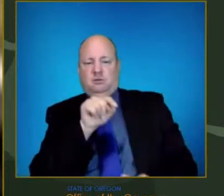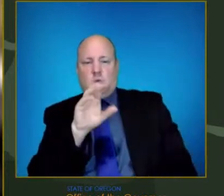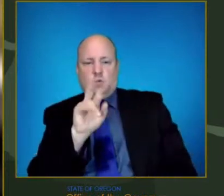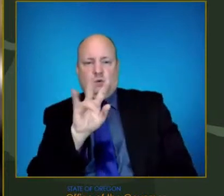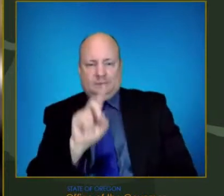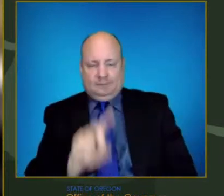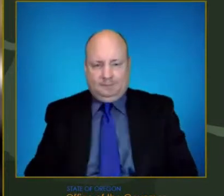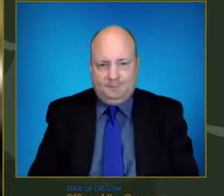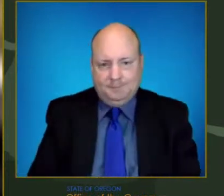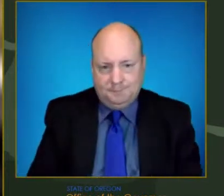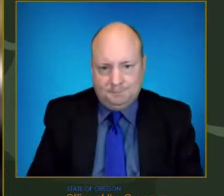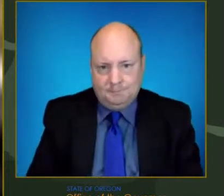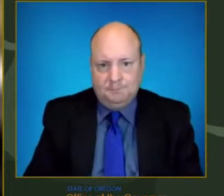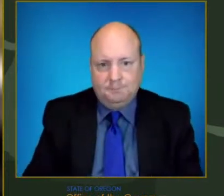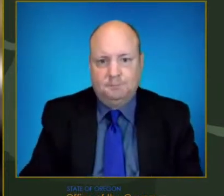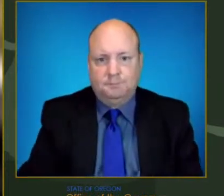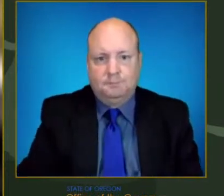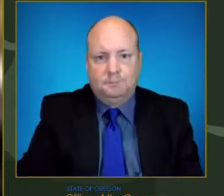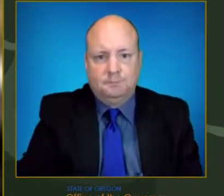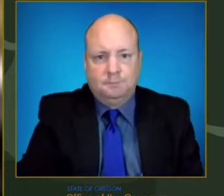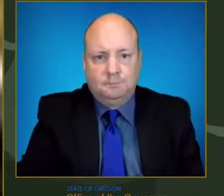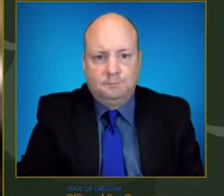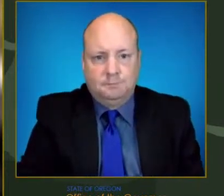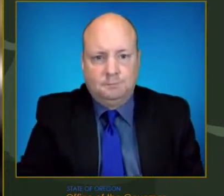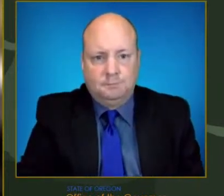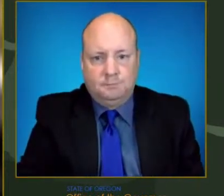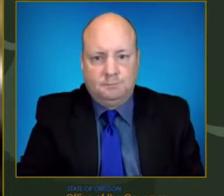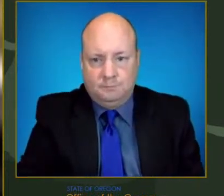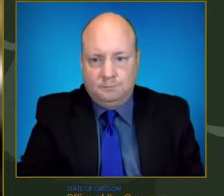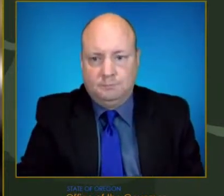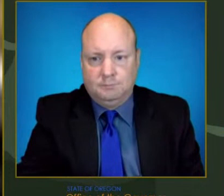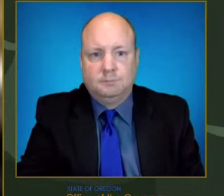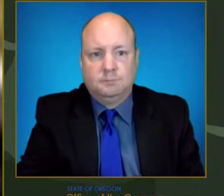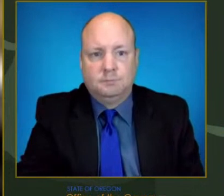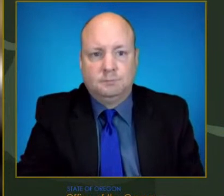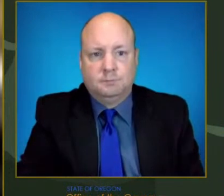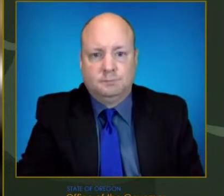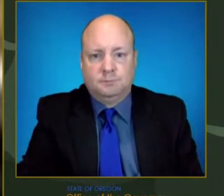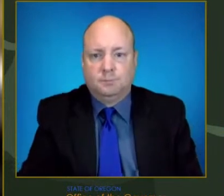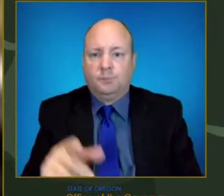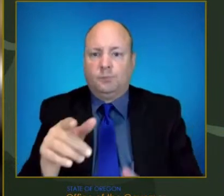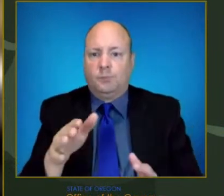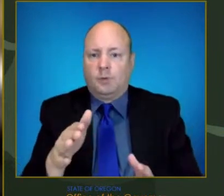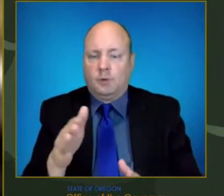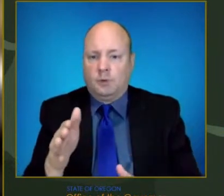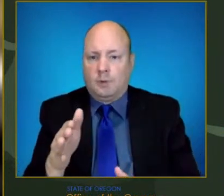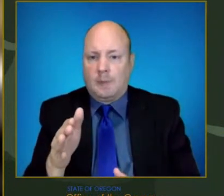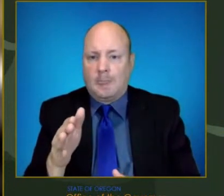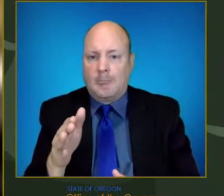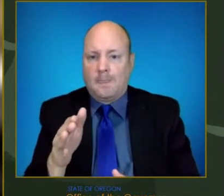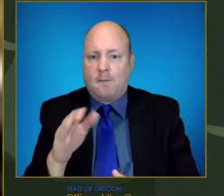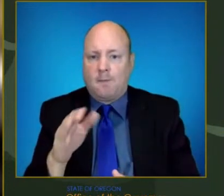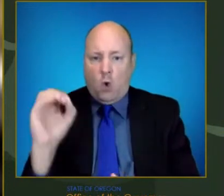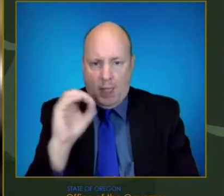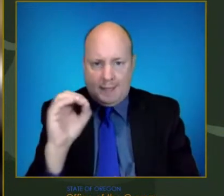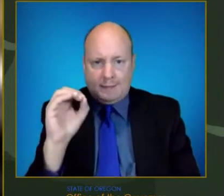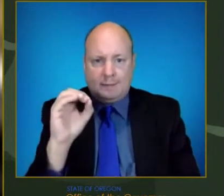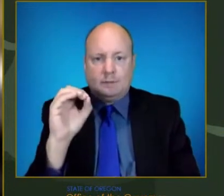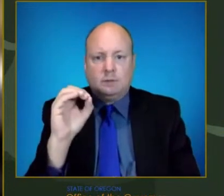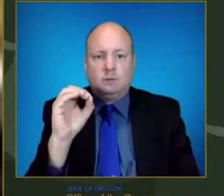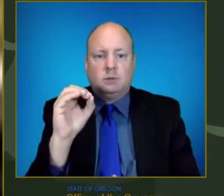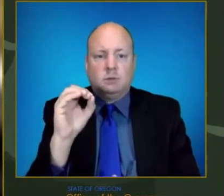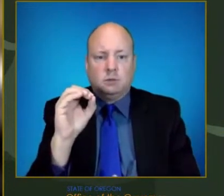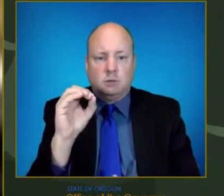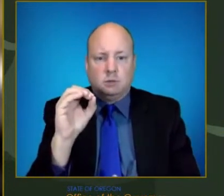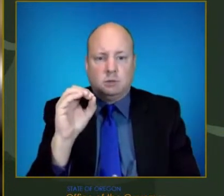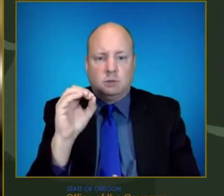Thank you, Director Banks. The pandemic in Oregon appears to have reached its peak. Daily infections and hospitalizations are